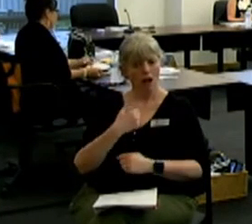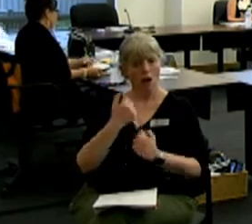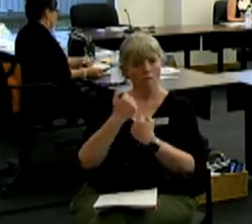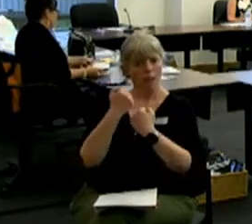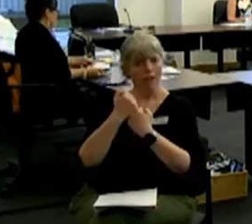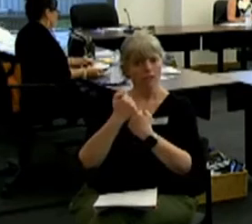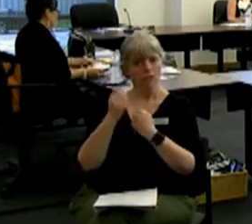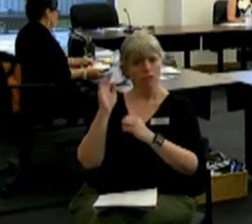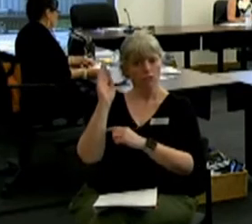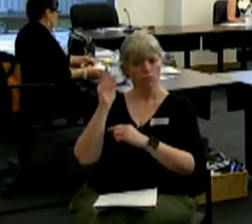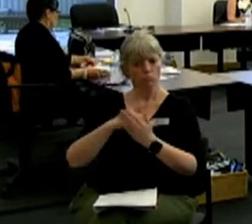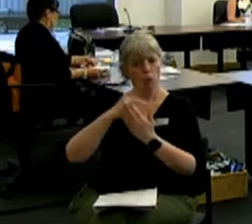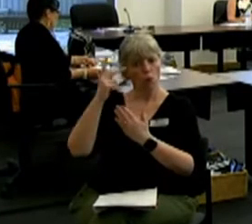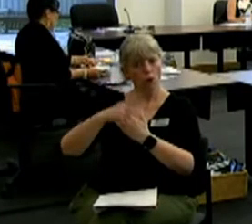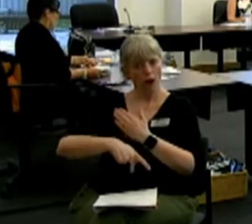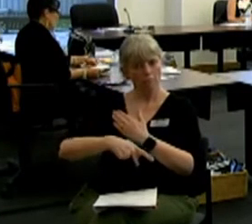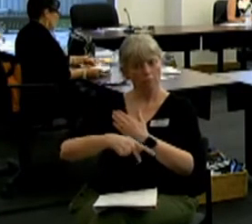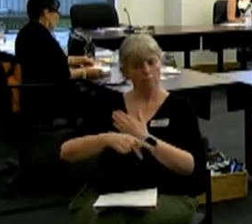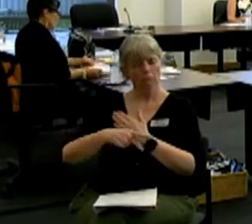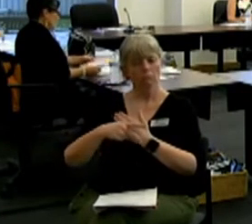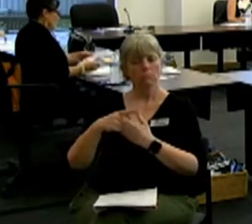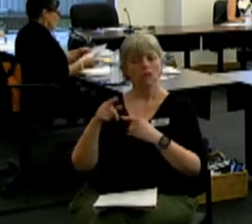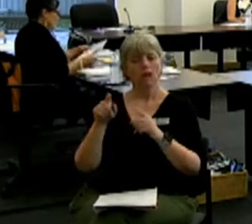ambassadors program, our President's Ambassadors program,